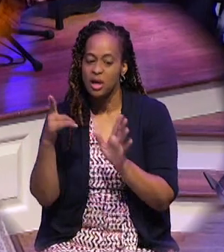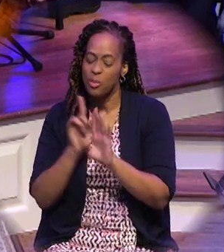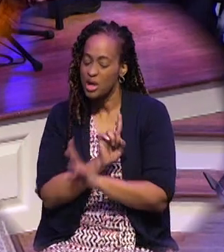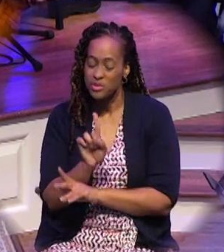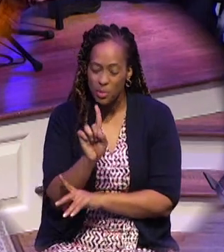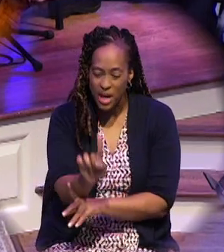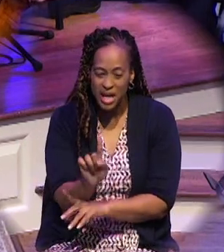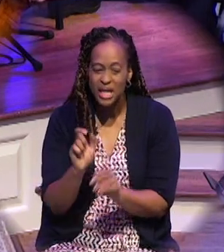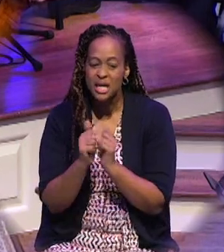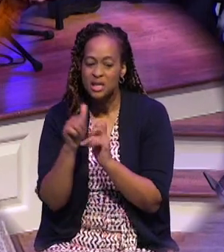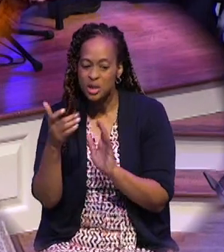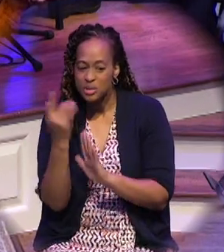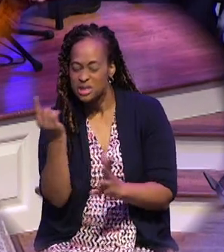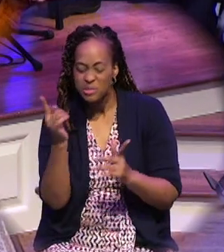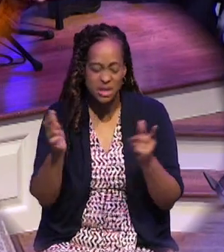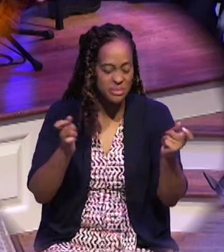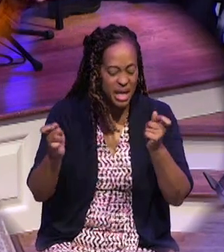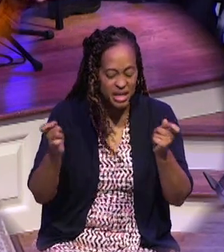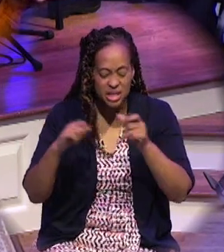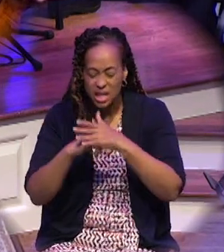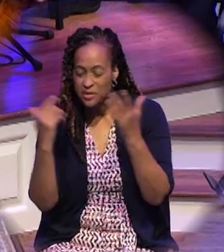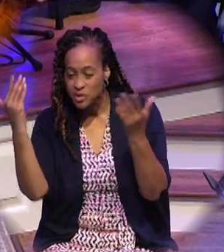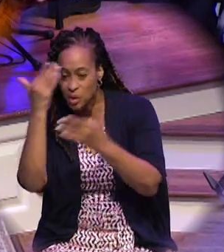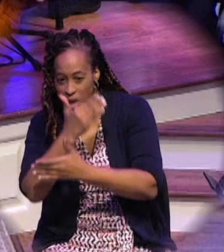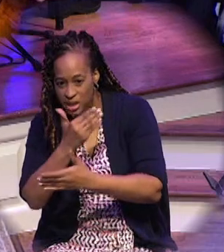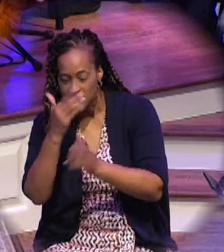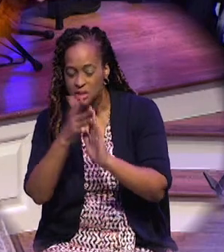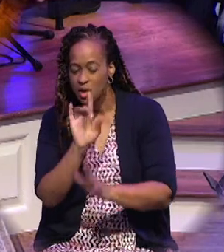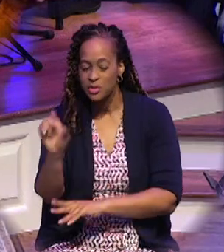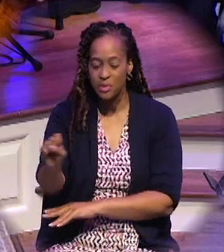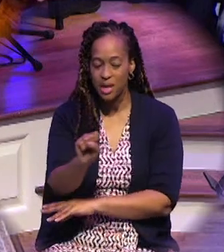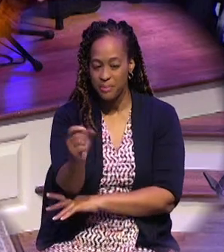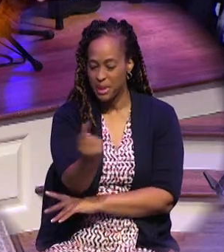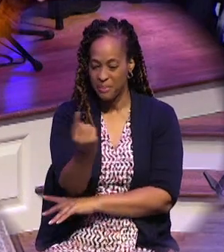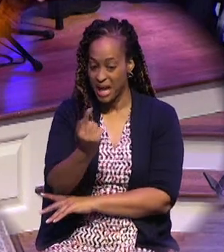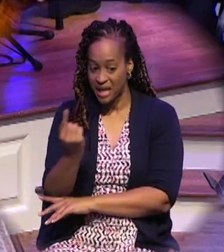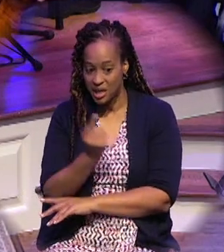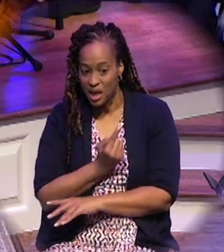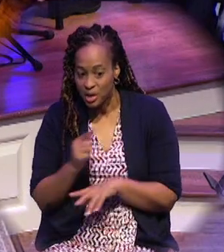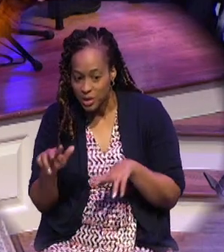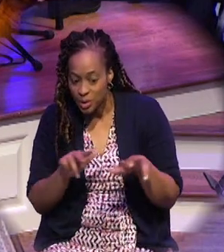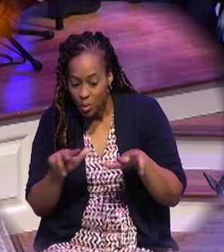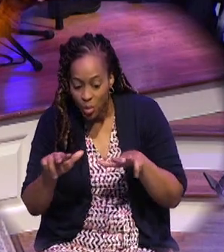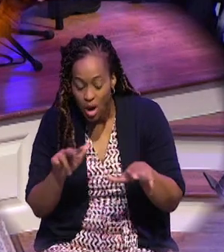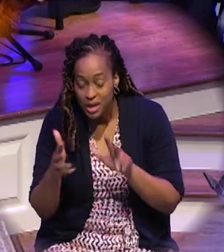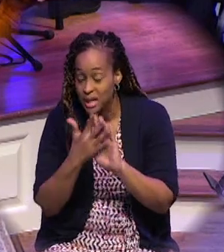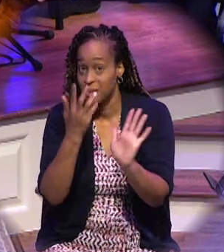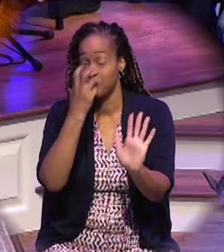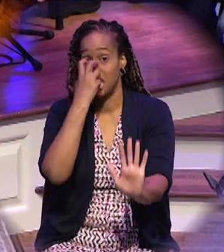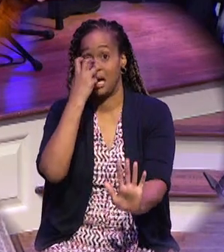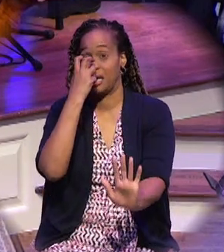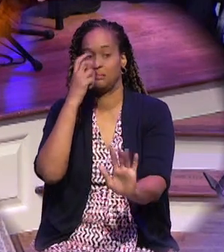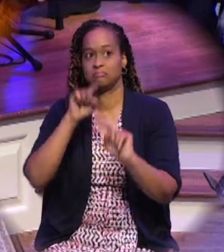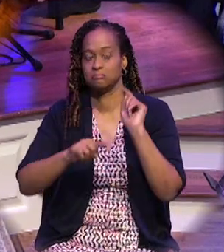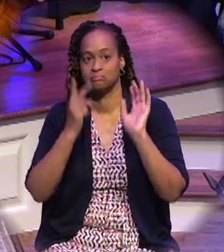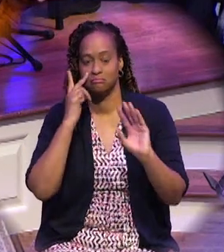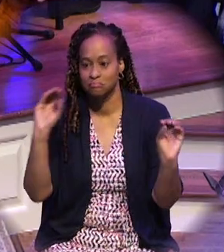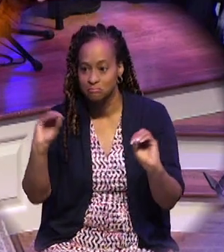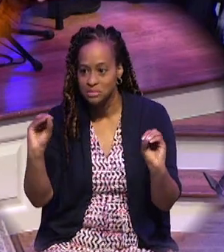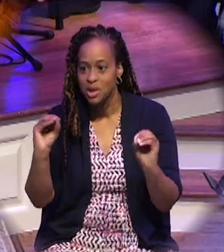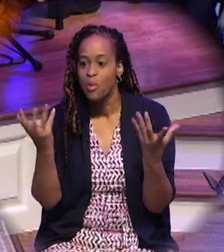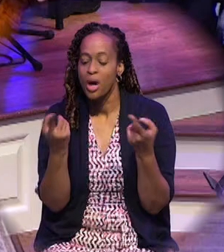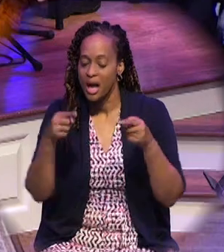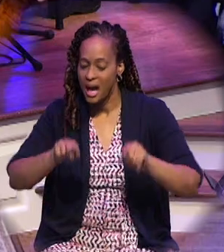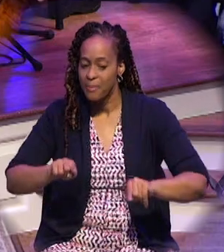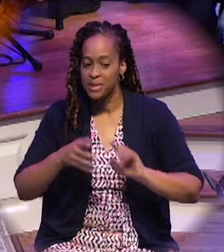refrigerator, you were someone who was managing in the darkness, on the way back, you are walking blind. That's what happens